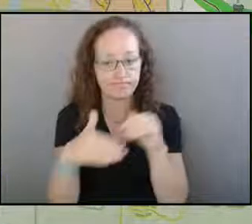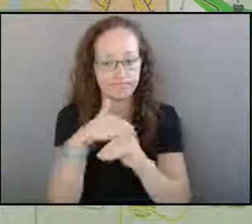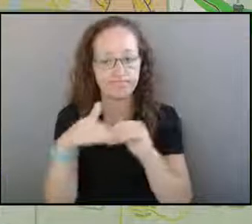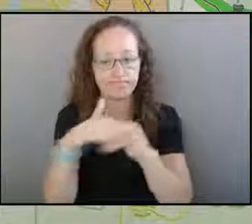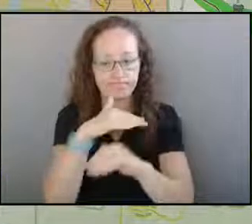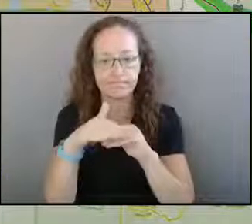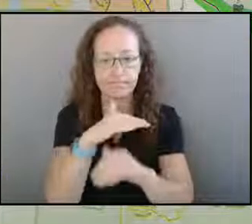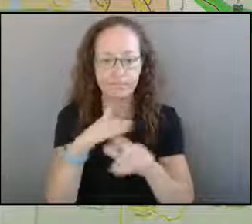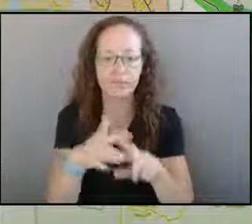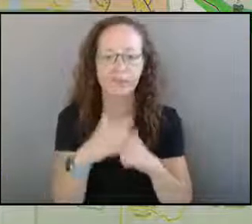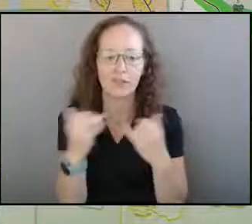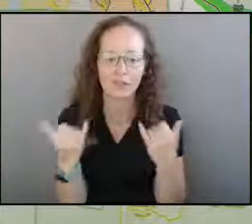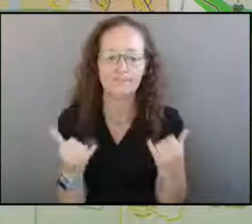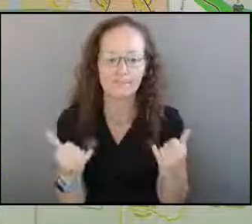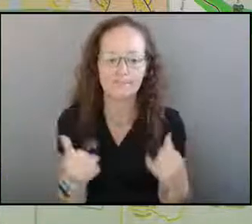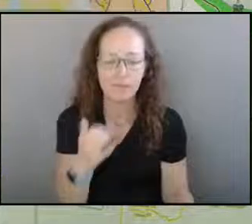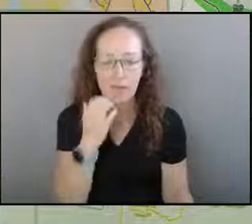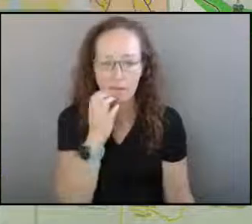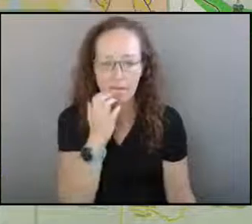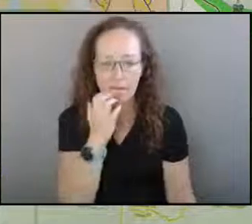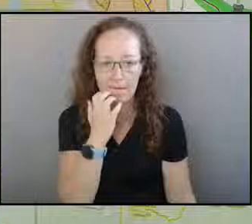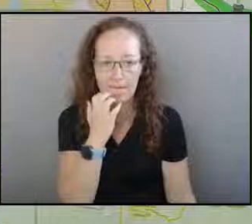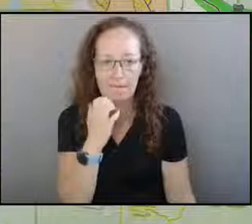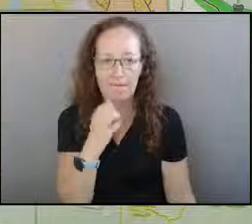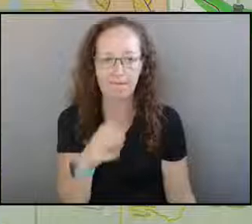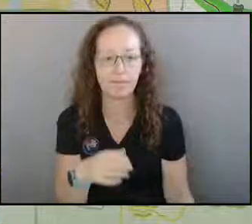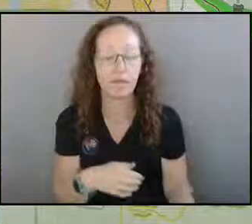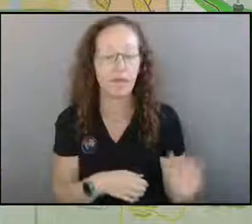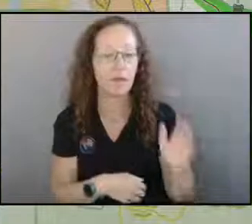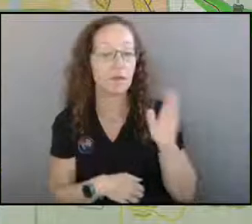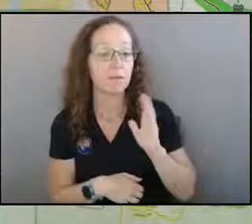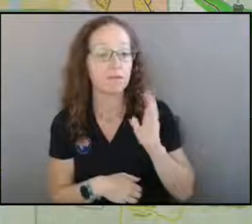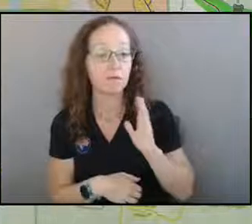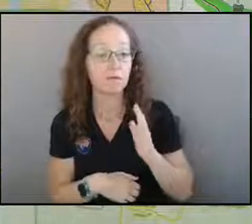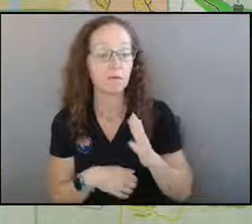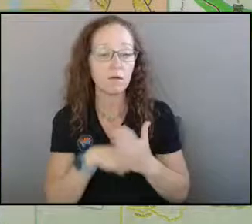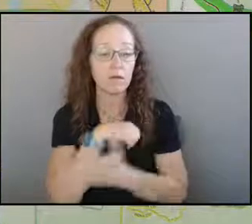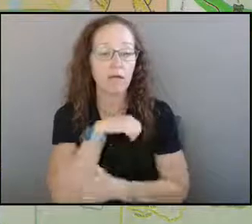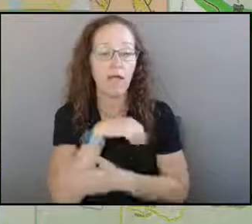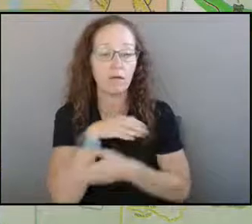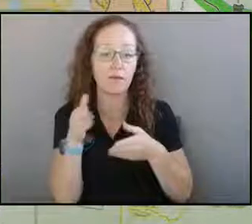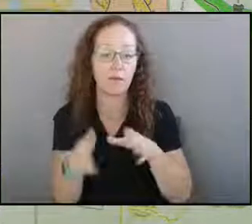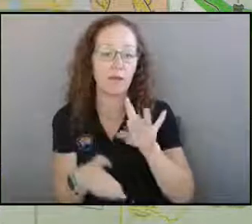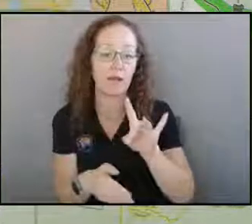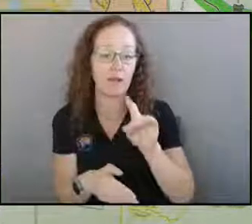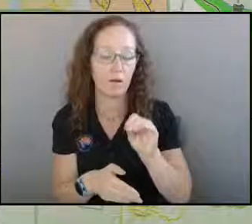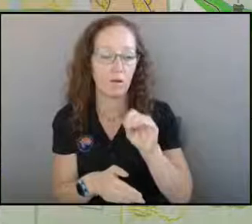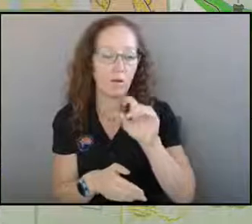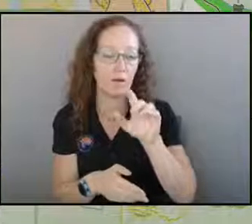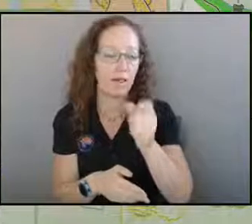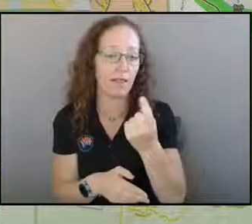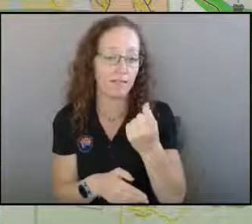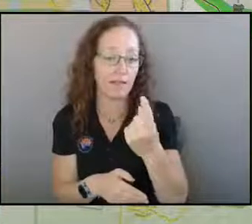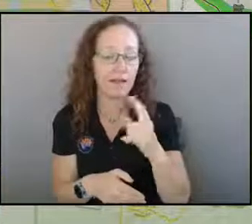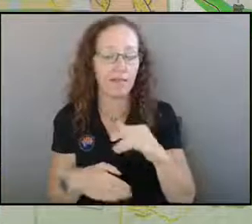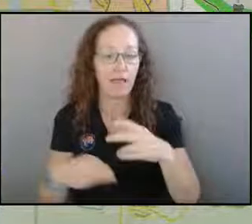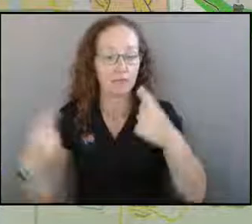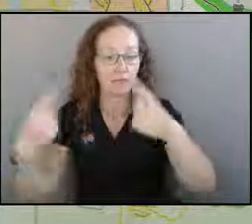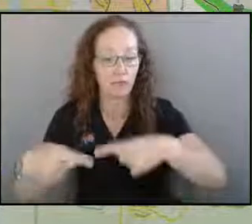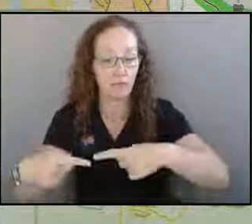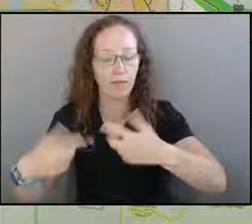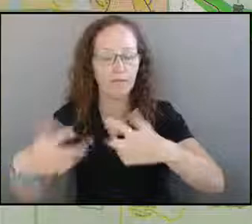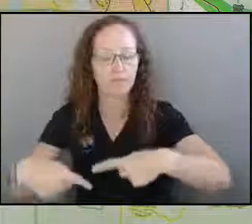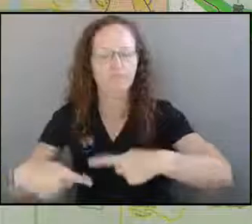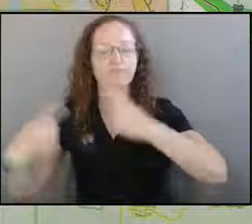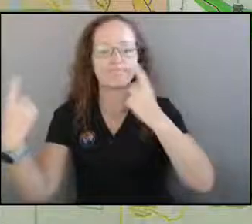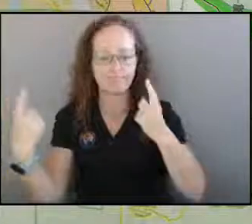today. The roadblock that was on County Road 8011 has been lifted and is available.